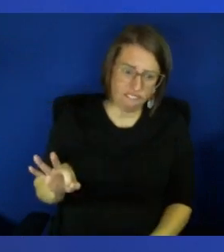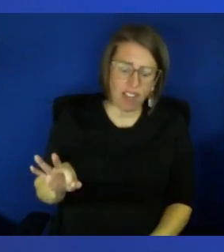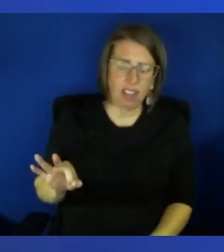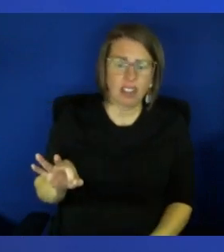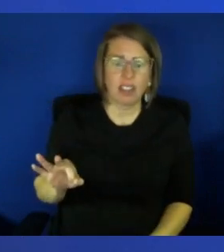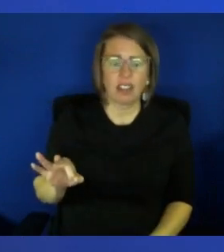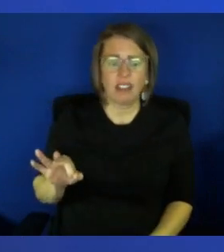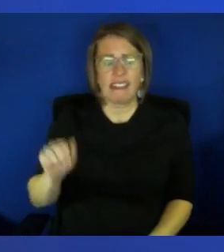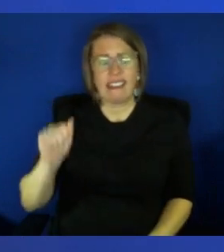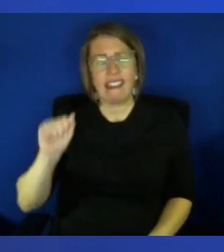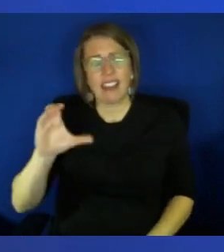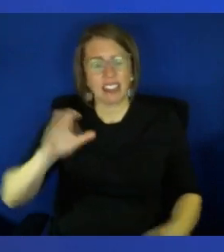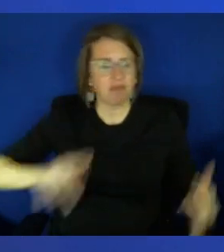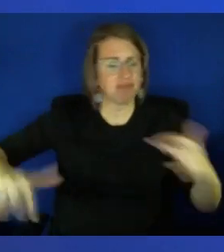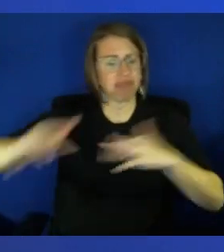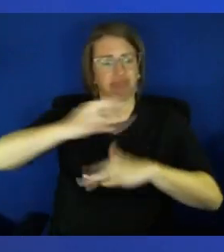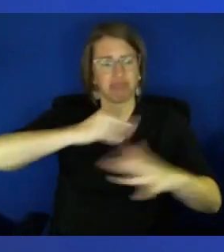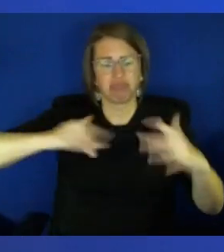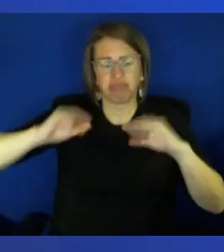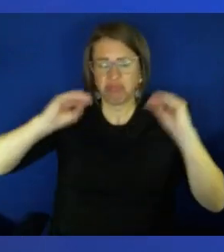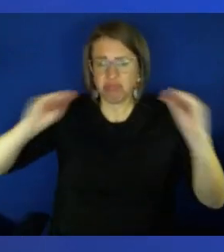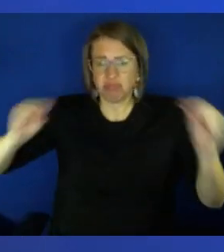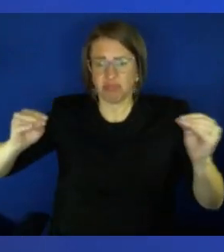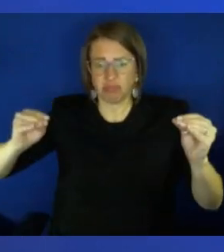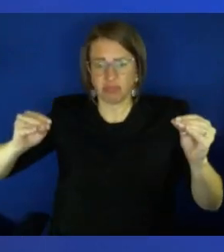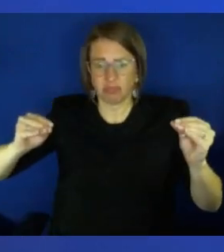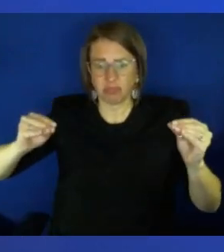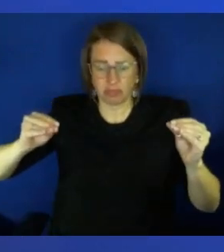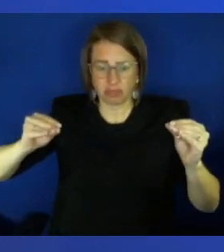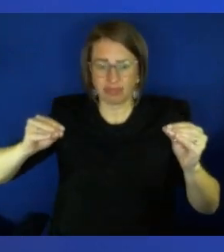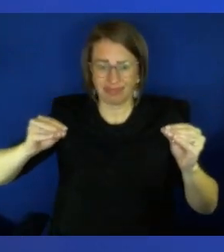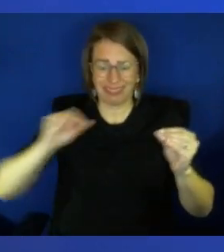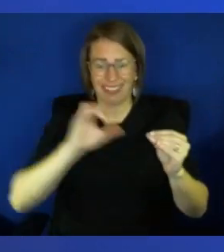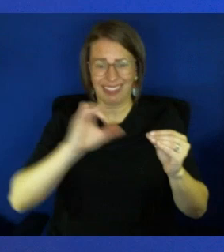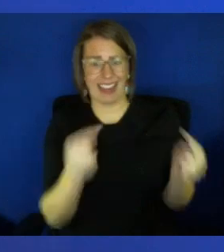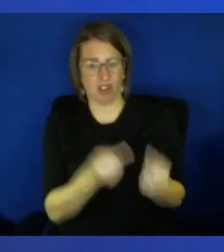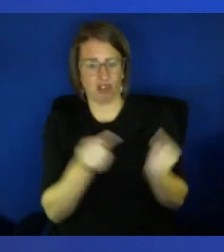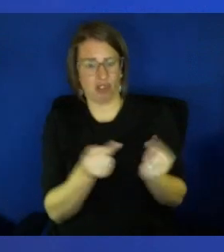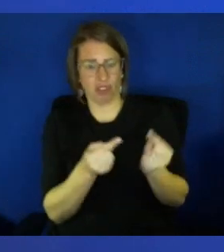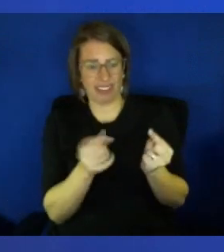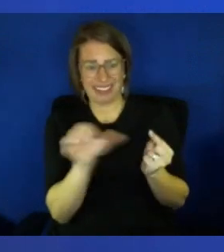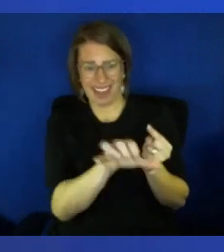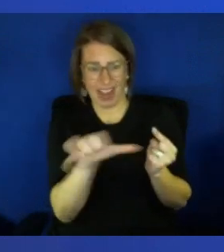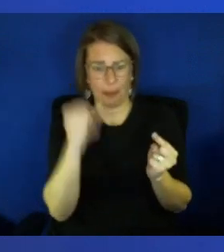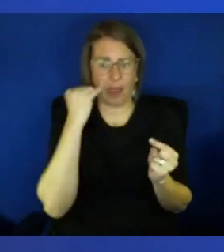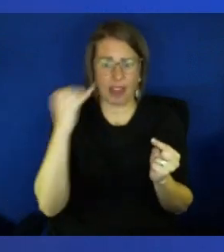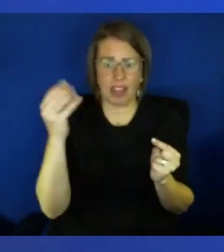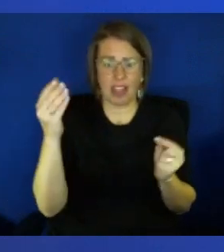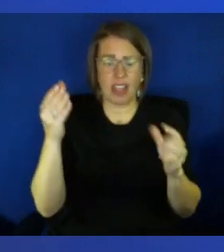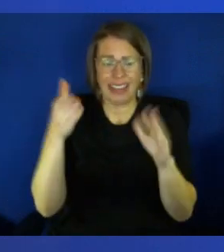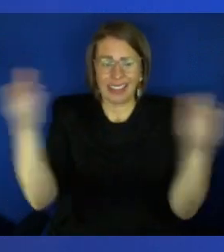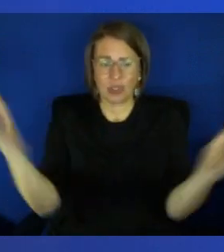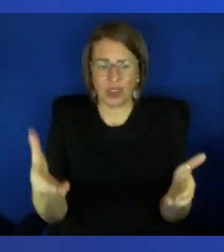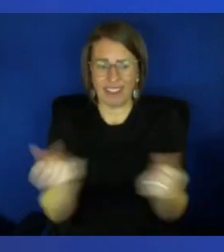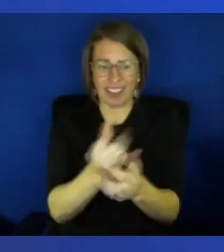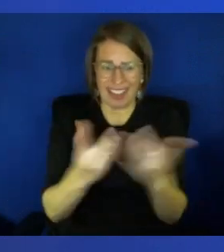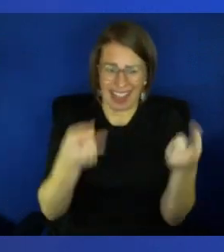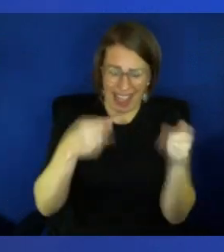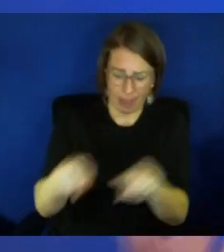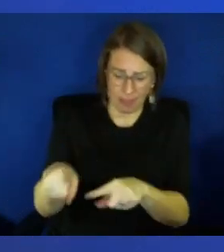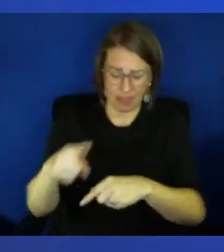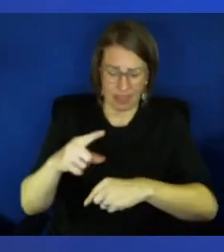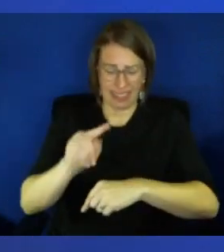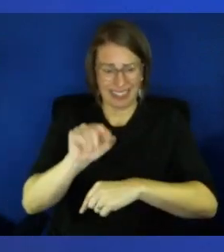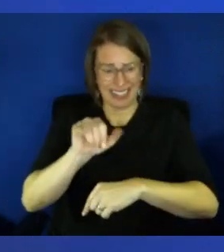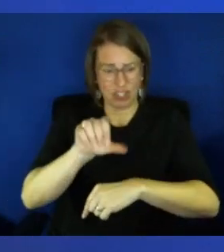there can be mold, things like that. Tissue reperfusion injury is kind of like that. You're now introducing all those things that happened in that tissue that wasn't getting blood